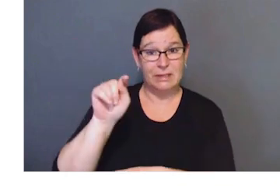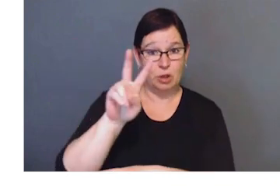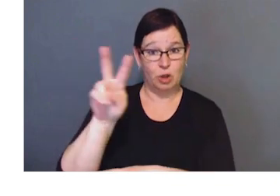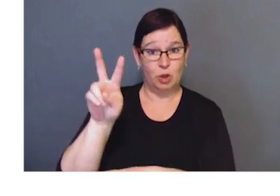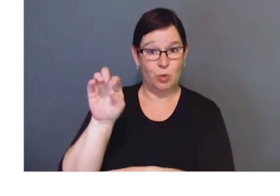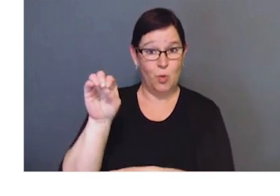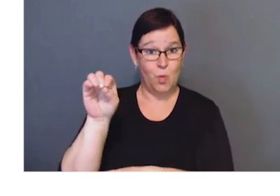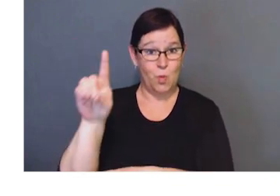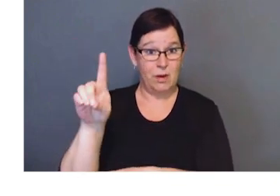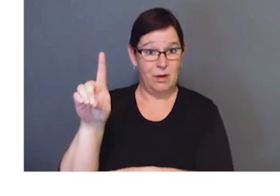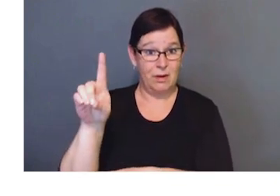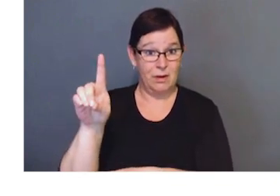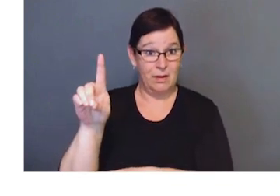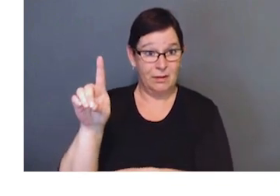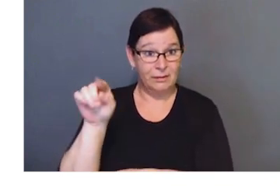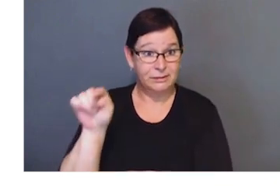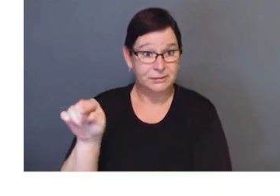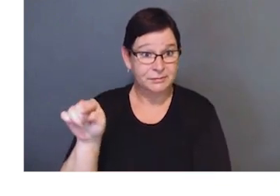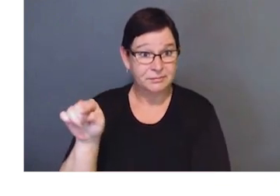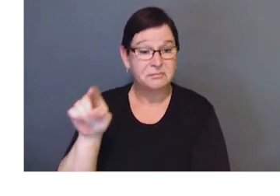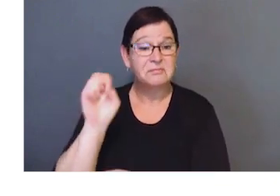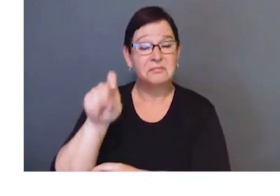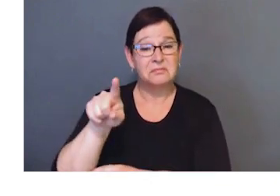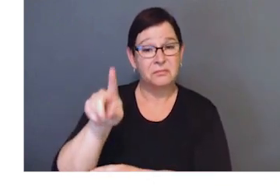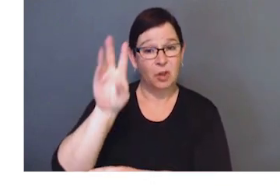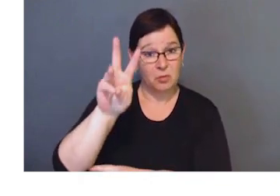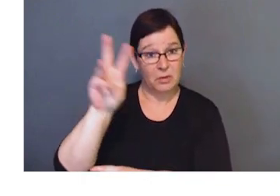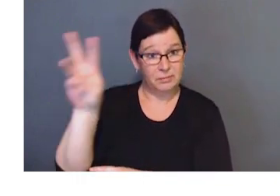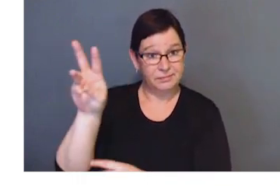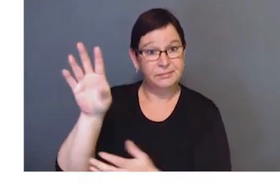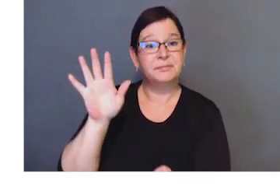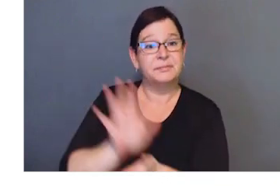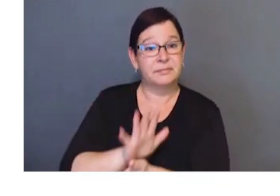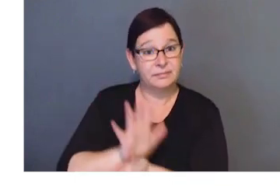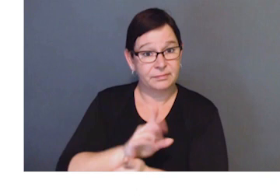T2201, which can be found on our website.